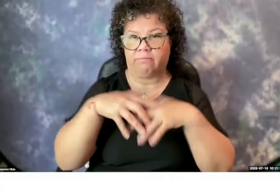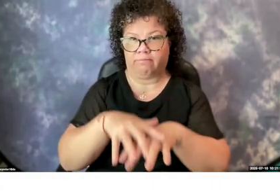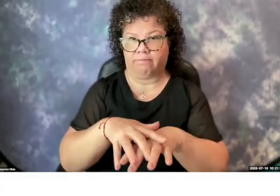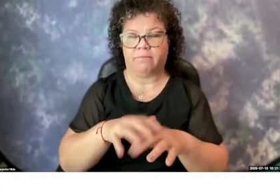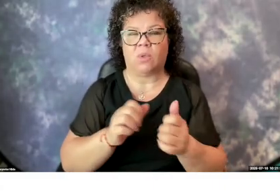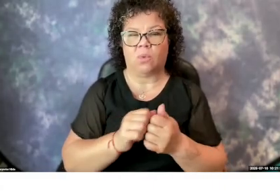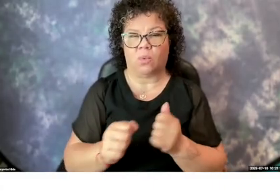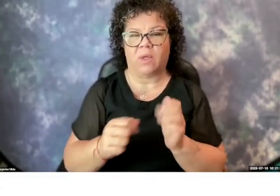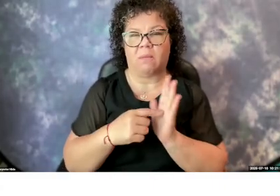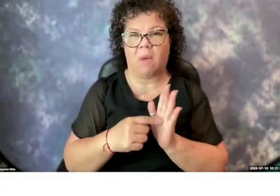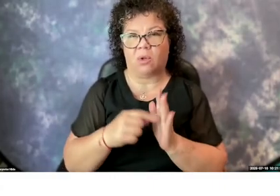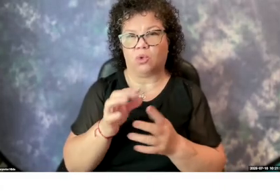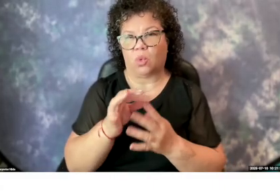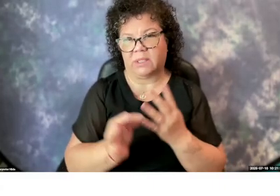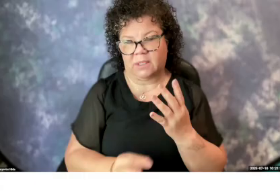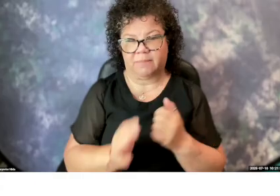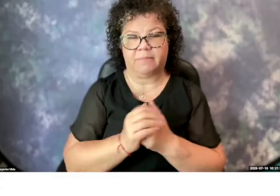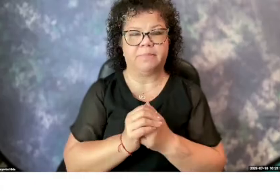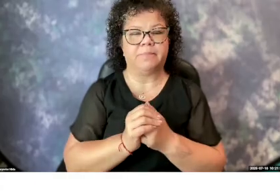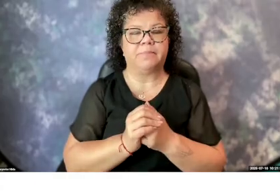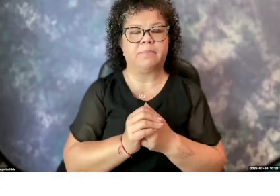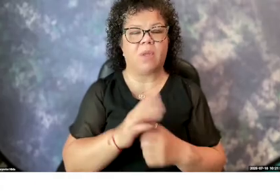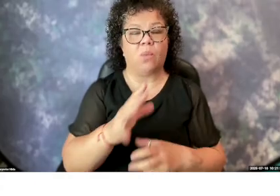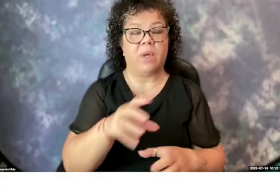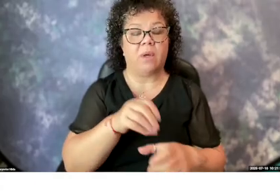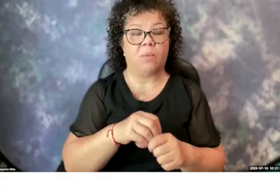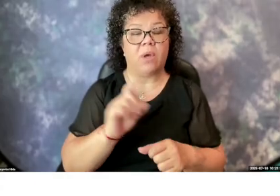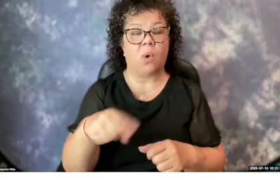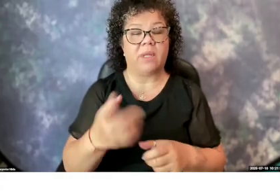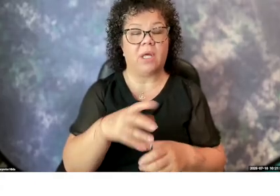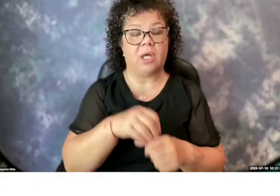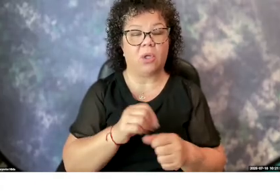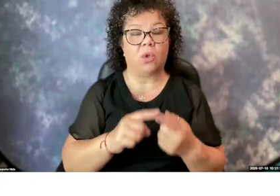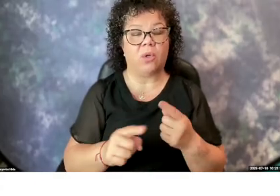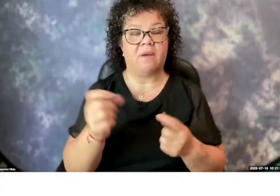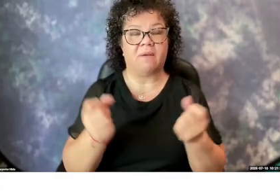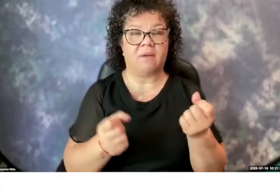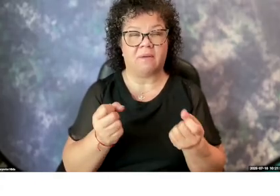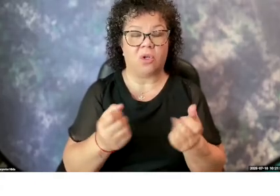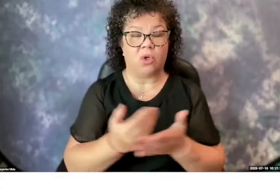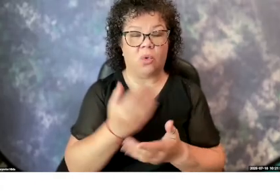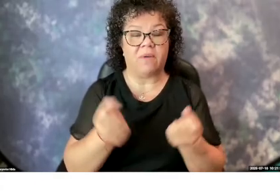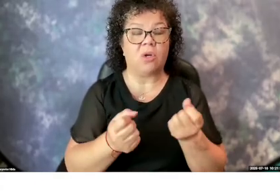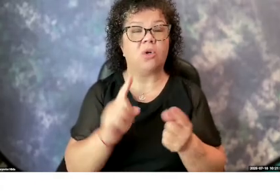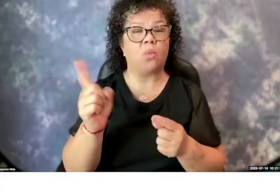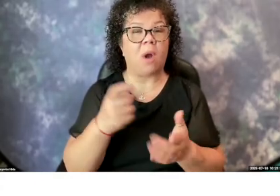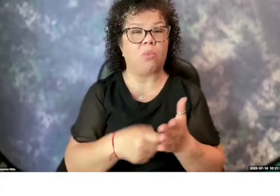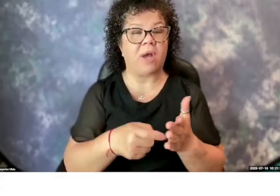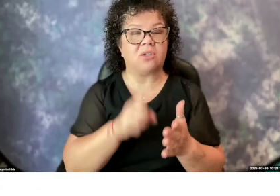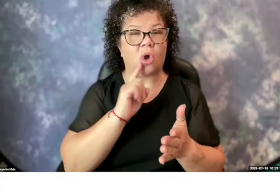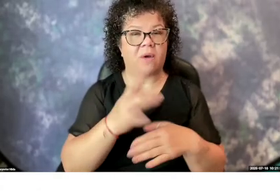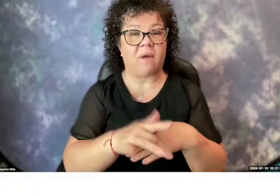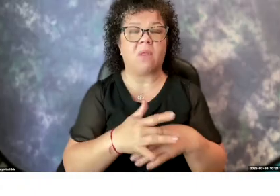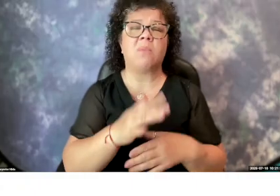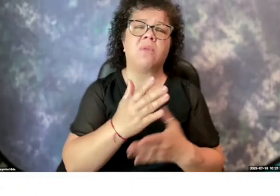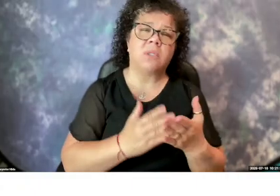choices. We only included in our analysis new vehicles for which price information is available. There are some vehicles that have